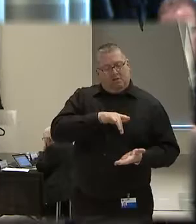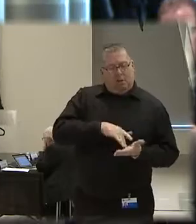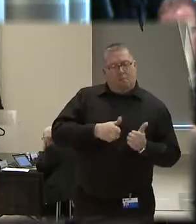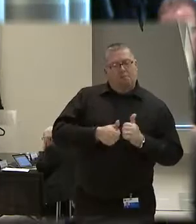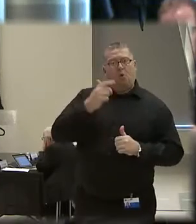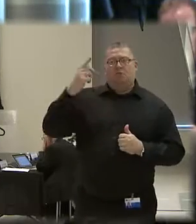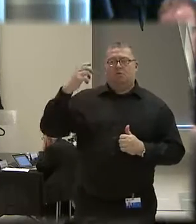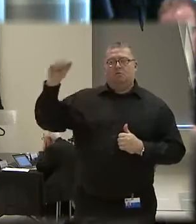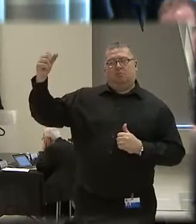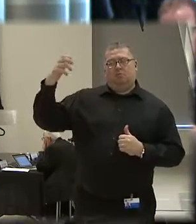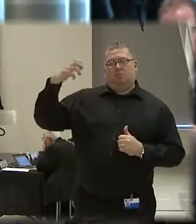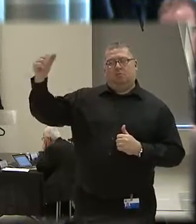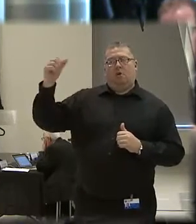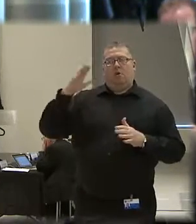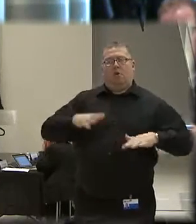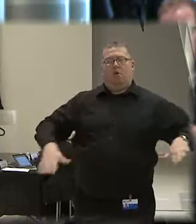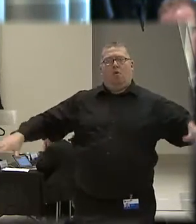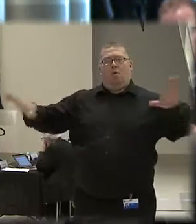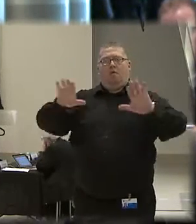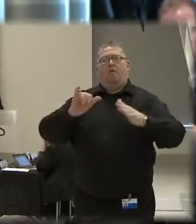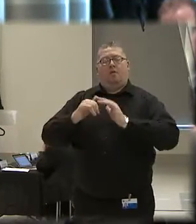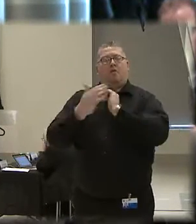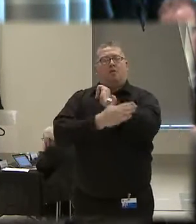place throughout the country.